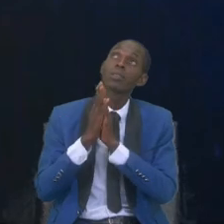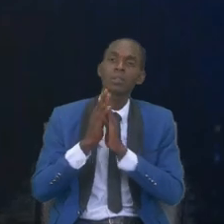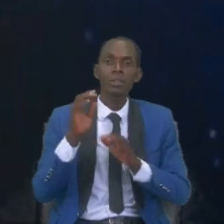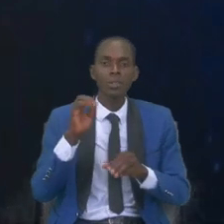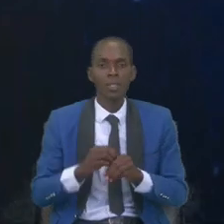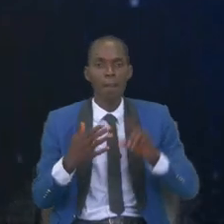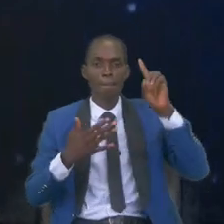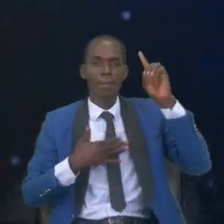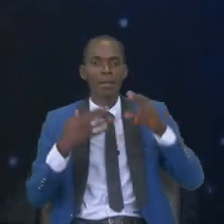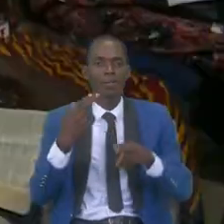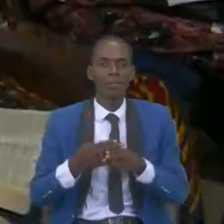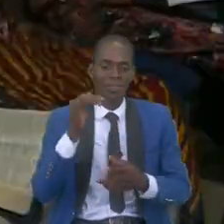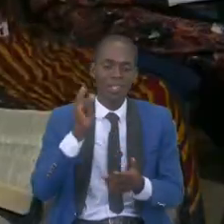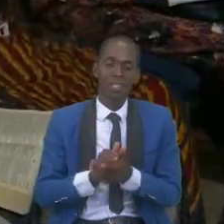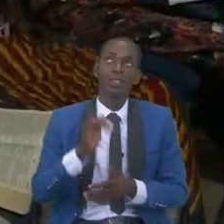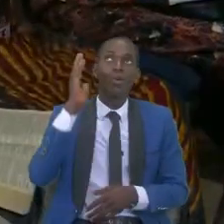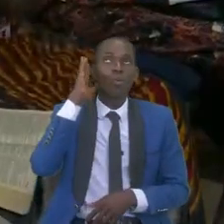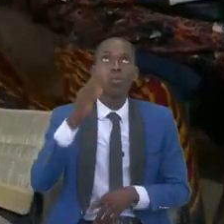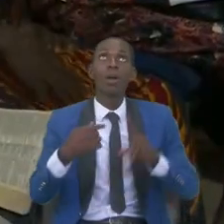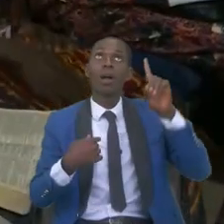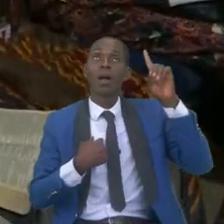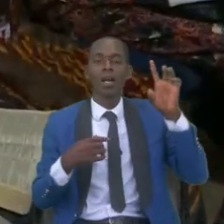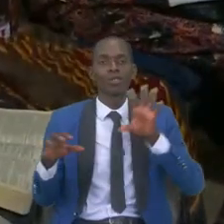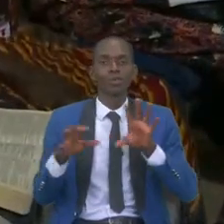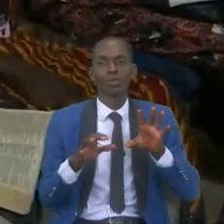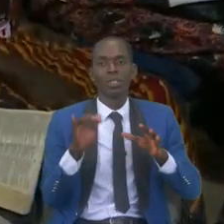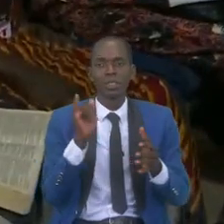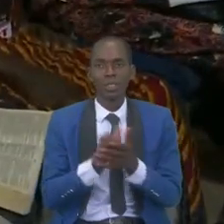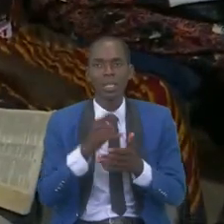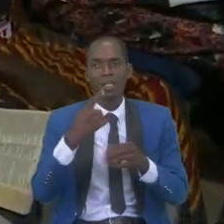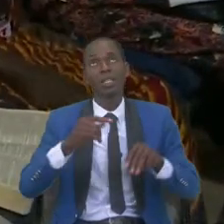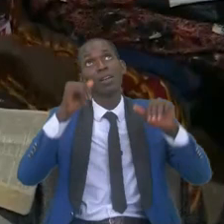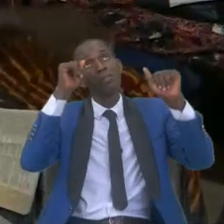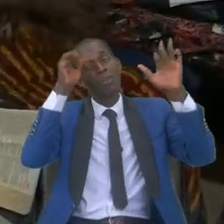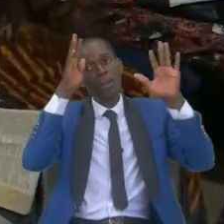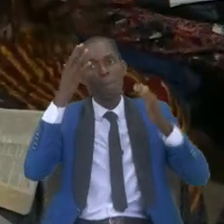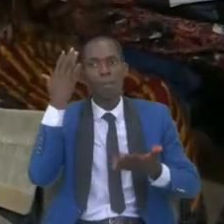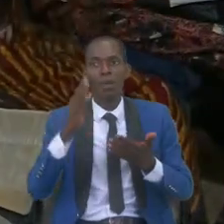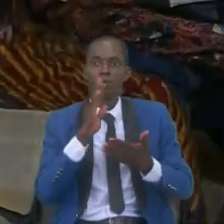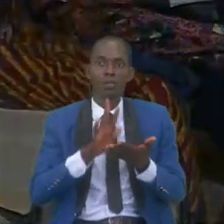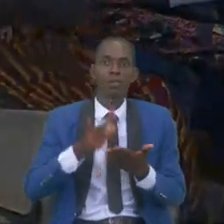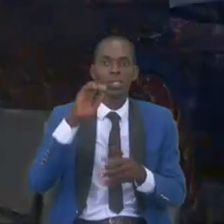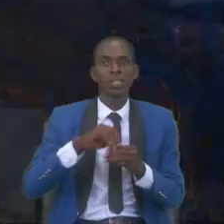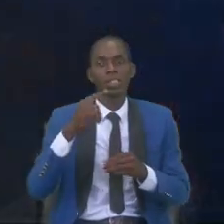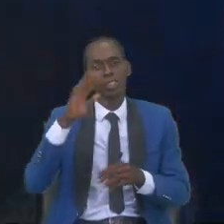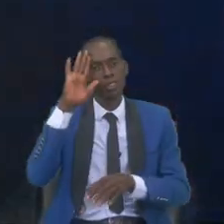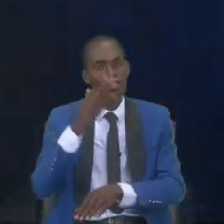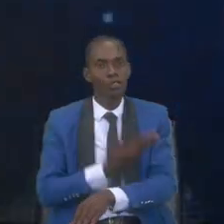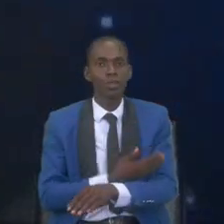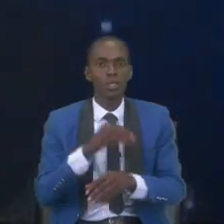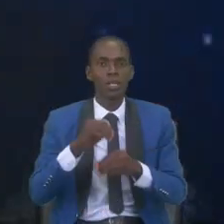that will I do, that the Father may be glorified in the Son. Look at verse